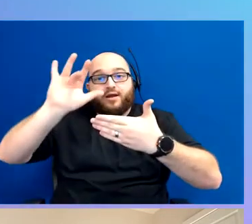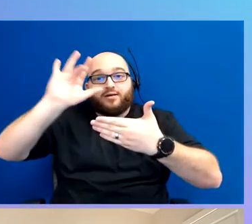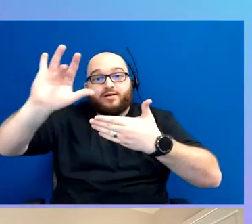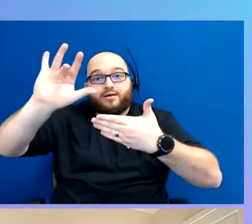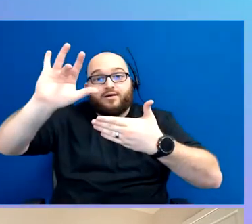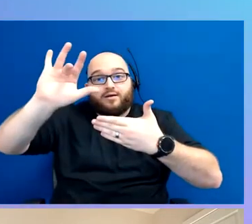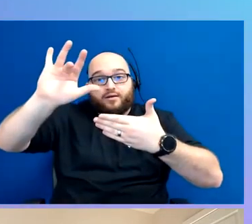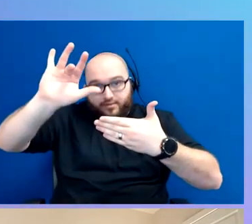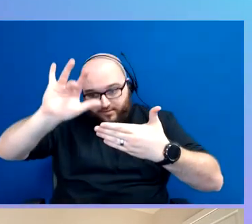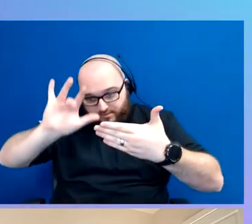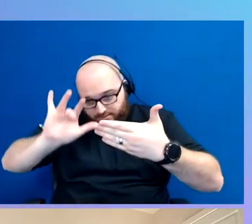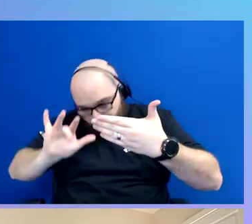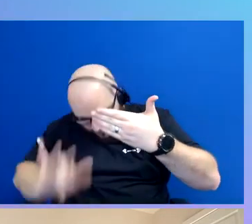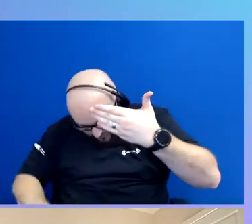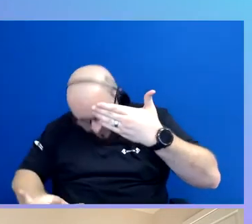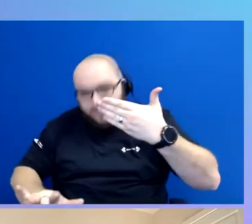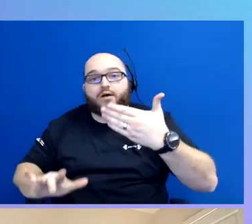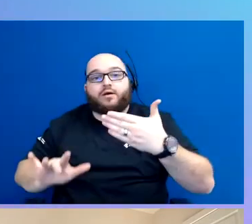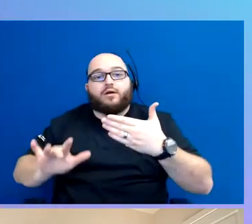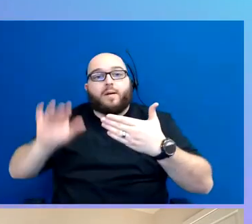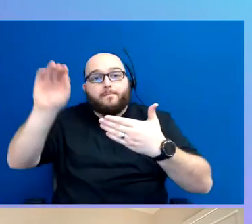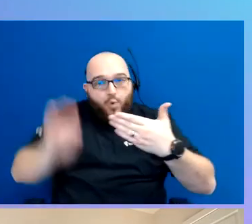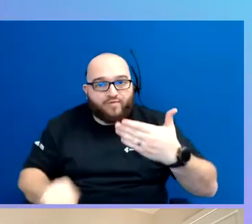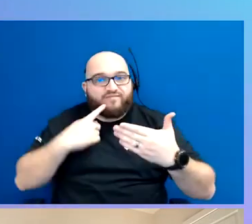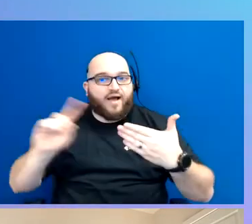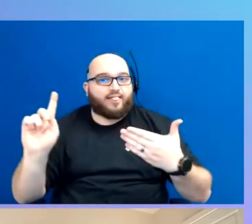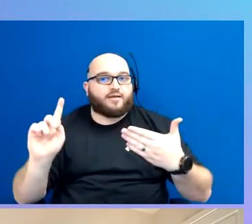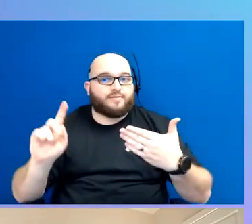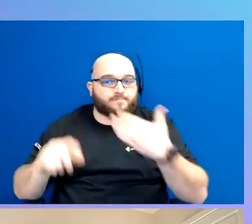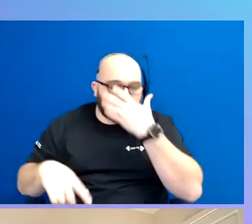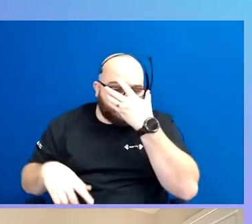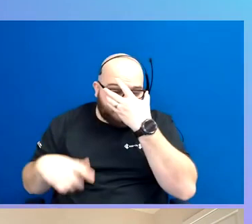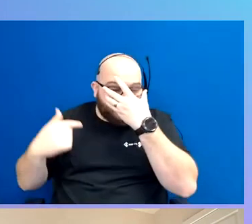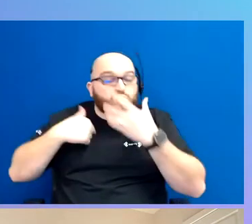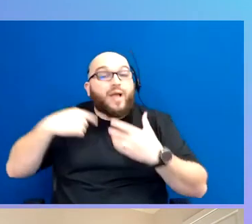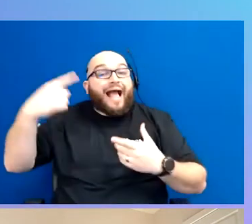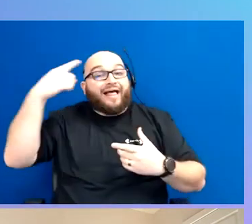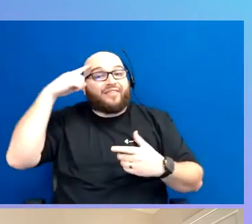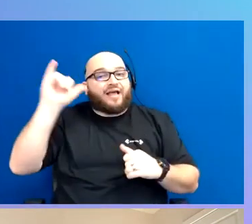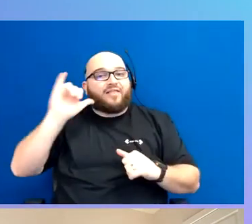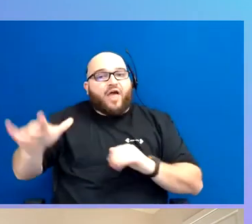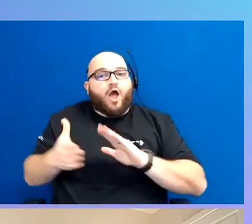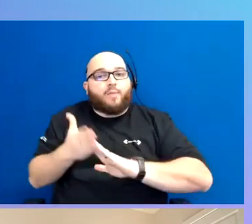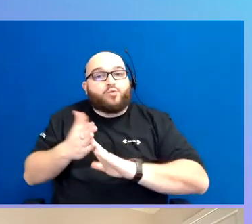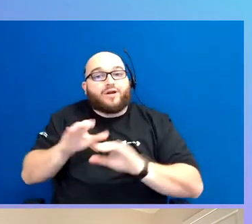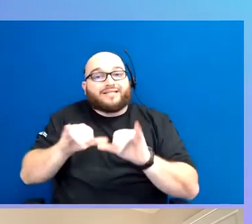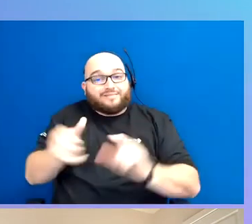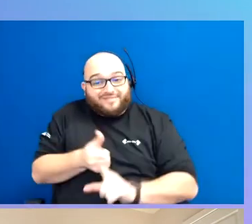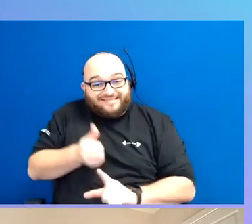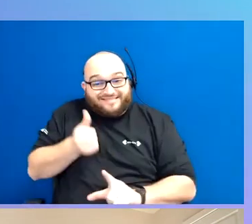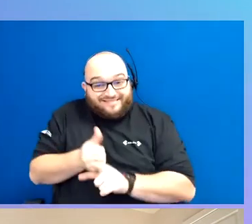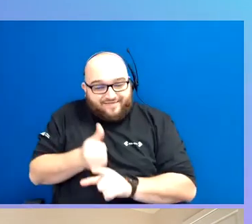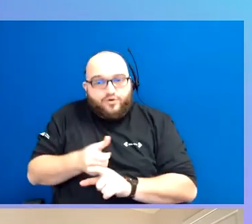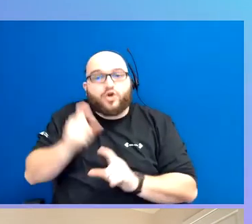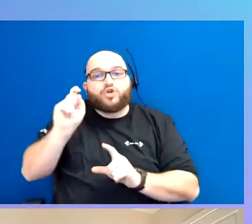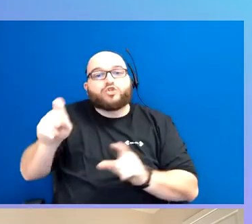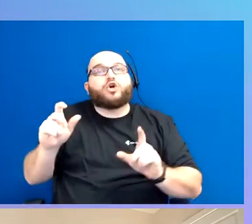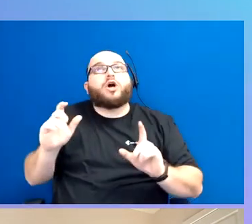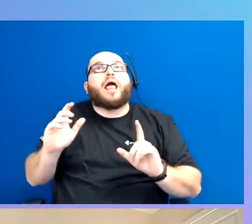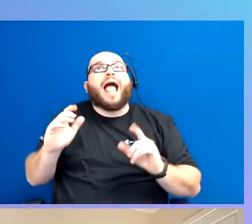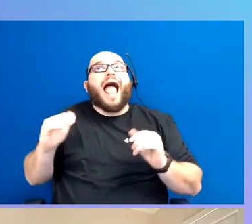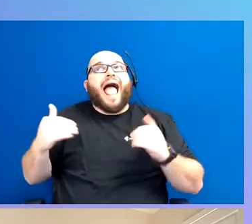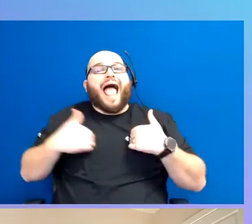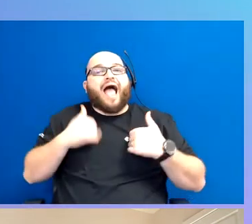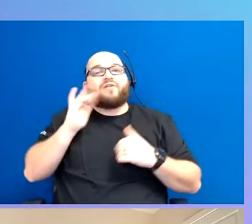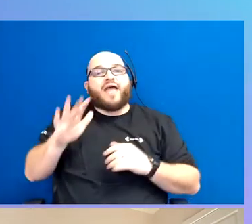one place to another. What I think is that the operating system should provide a custom accessibility action